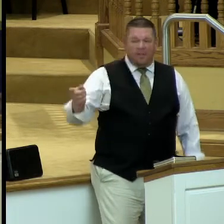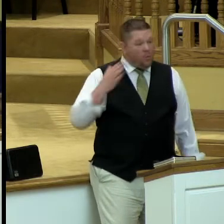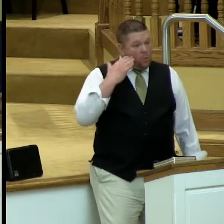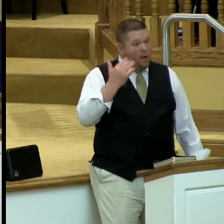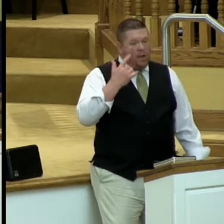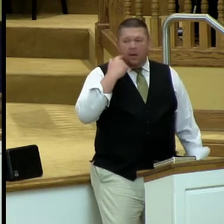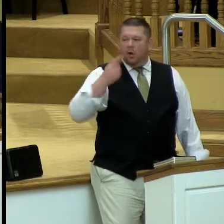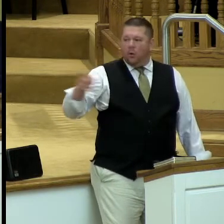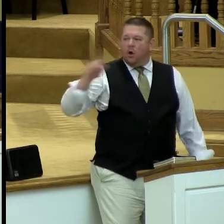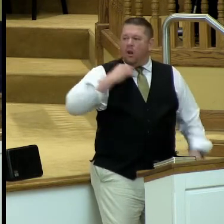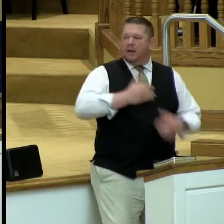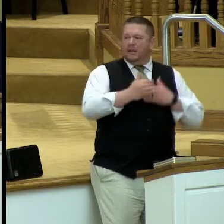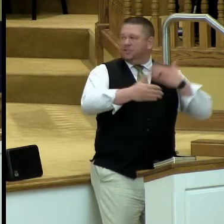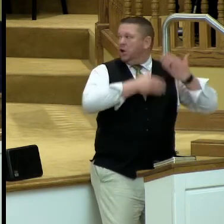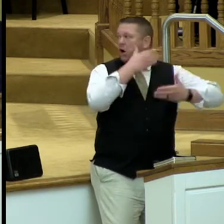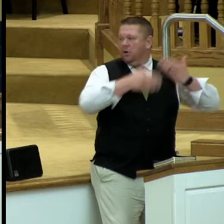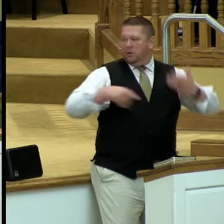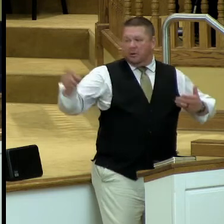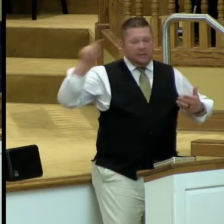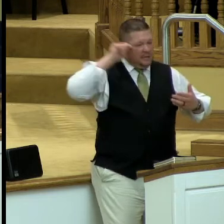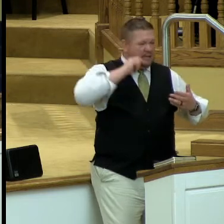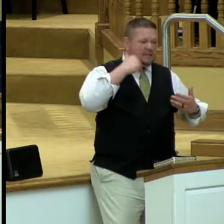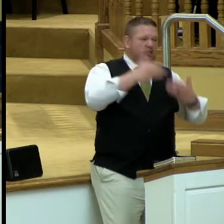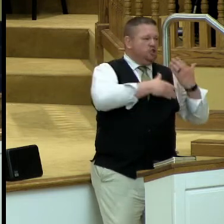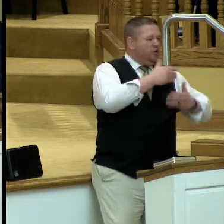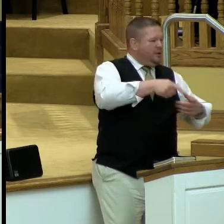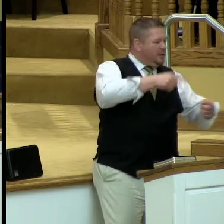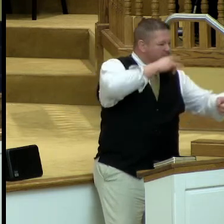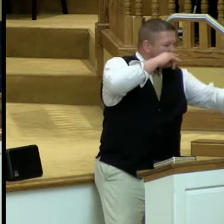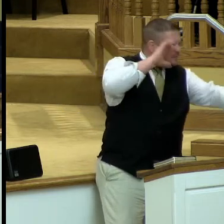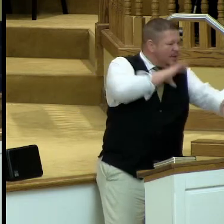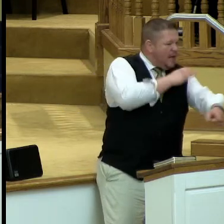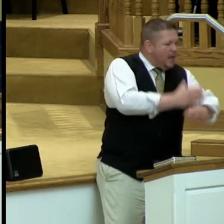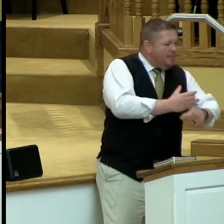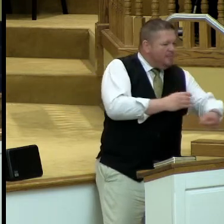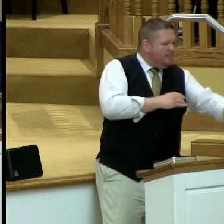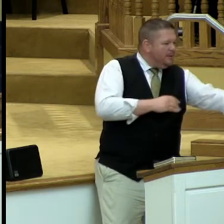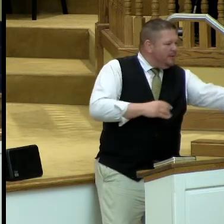You know why? Because y'all are the next generation. Yes, sir. Sitting here and